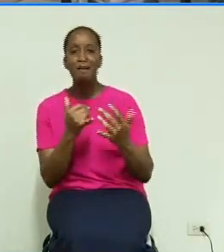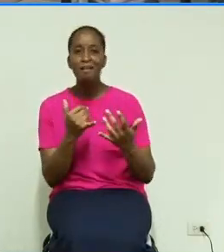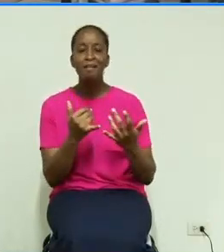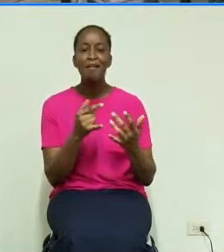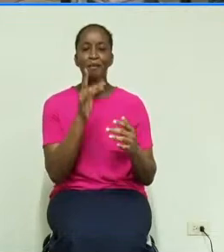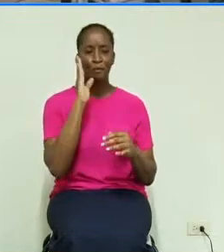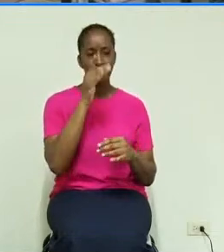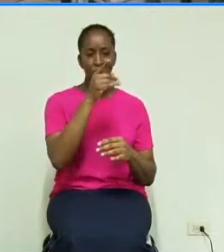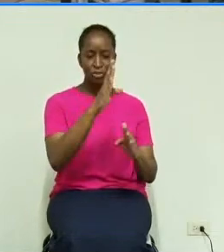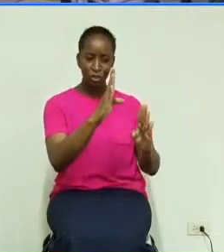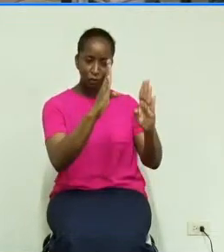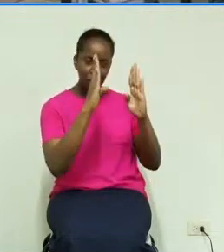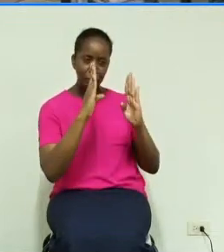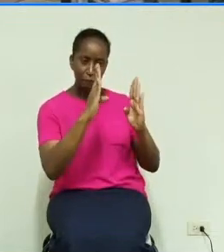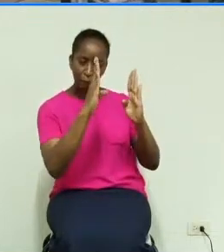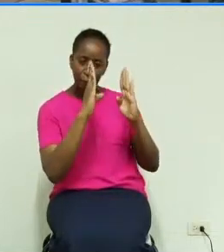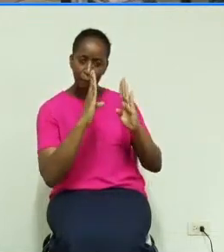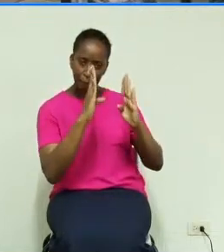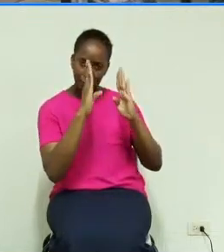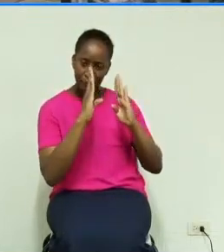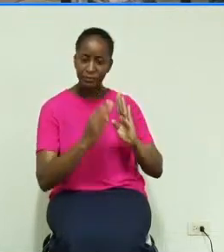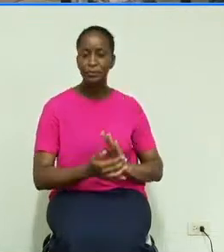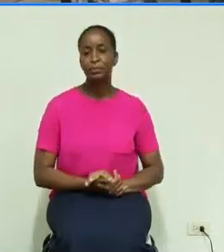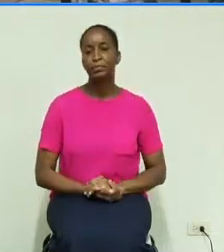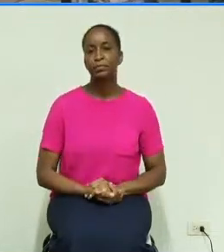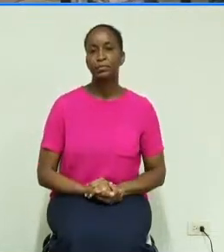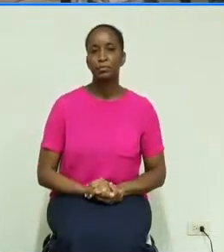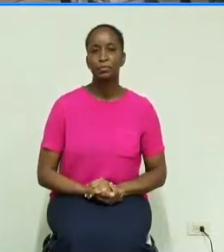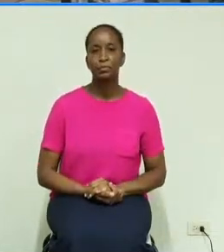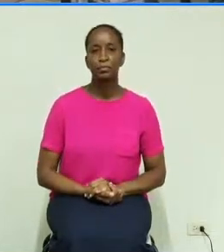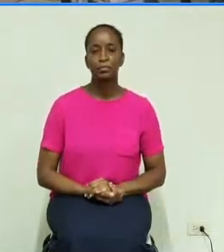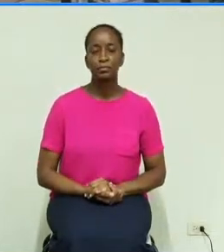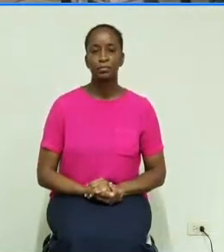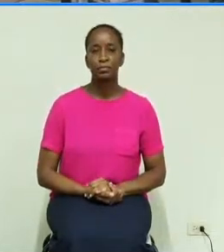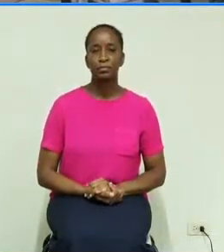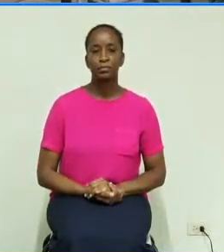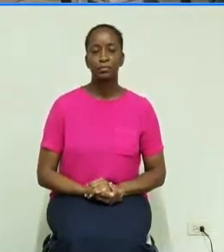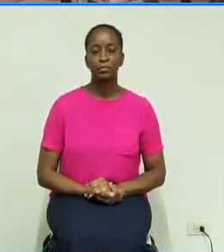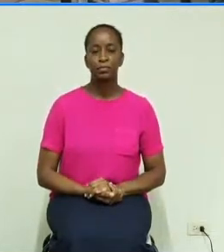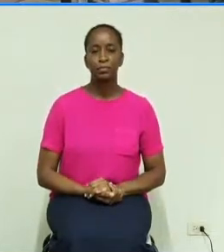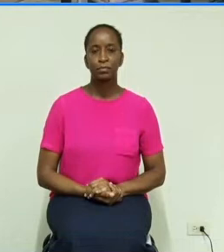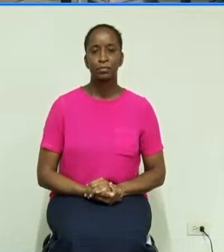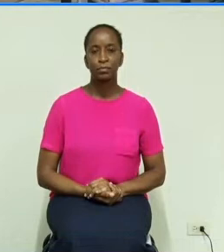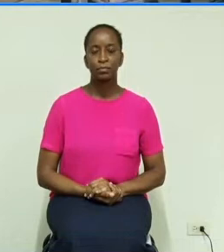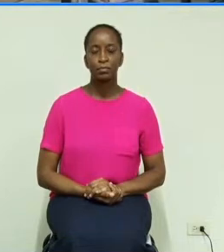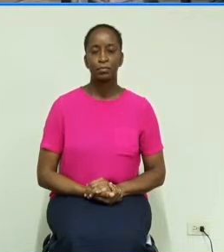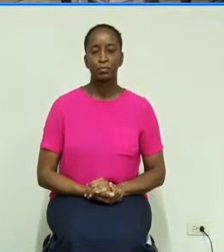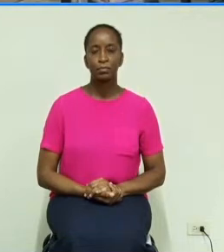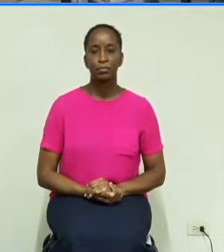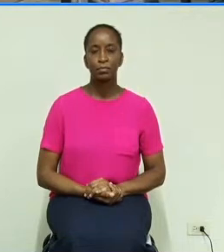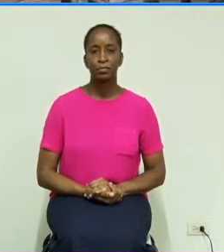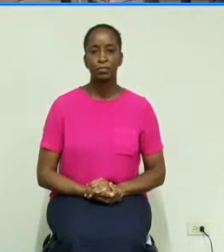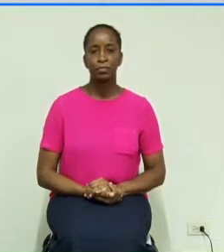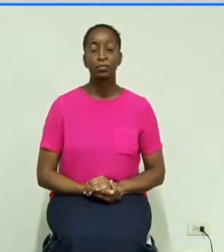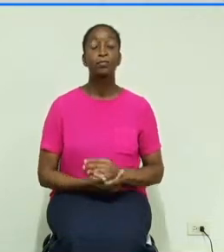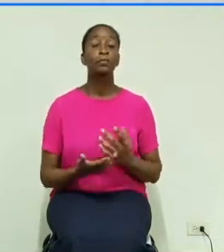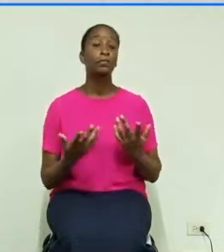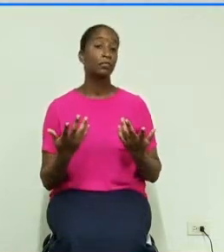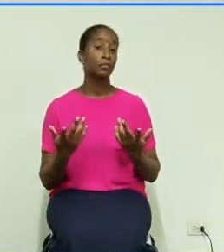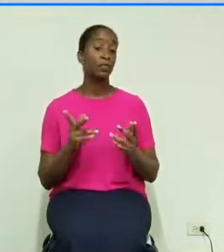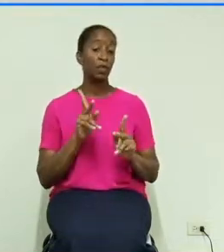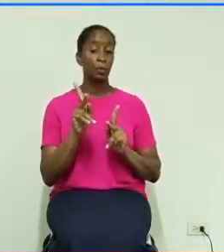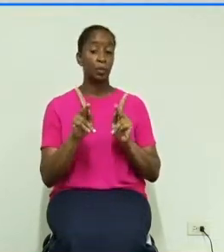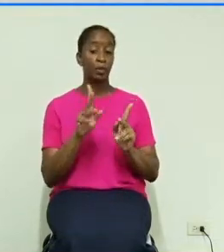chamber, but with all those persons who review, the persons whose job it is in the ministries to sit,